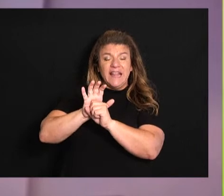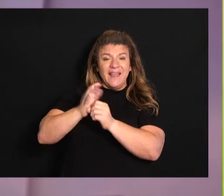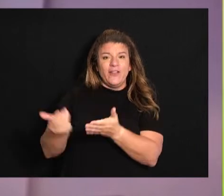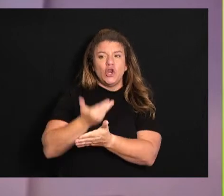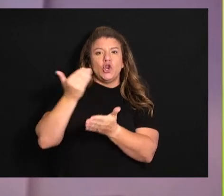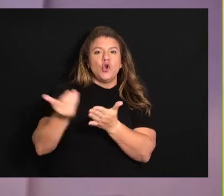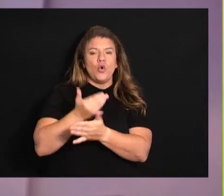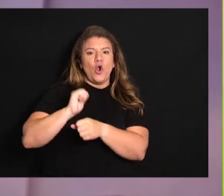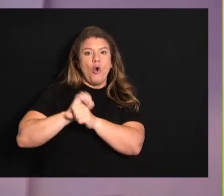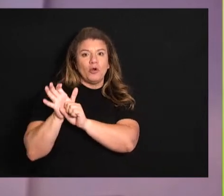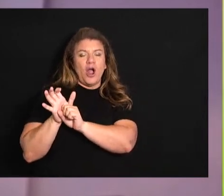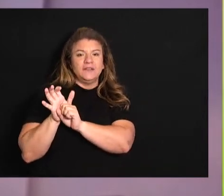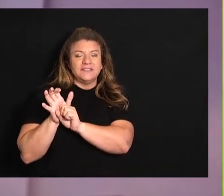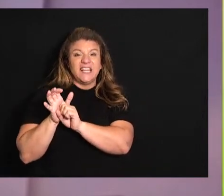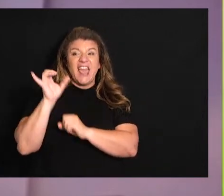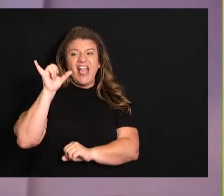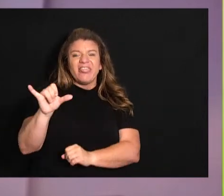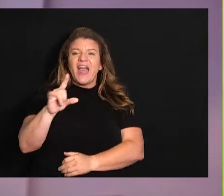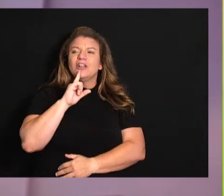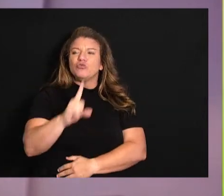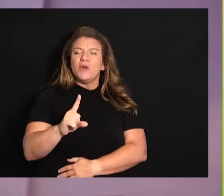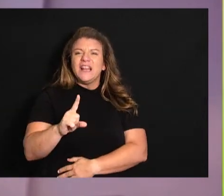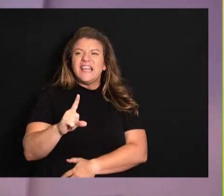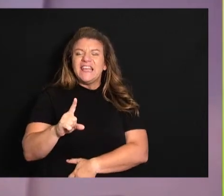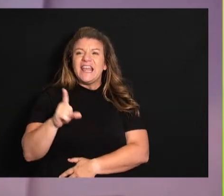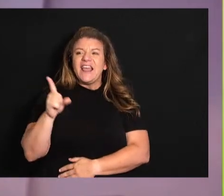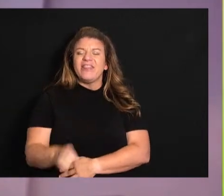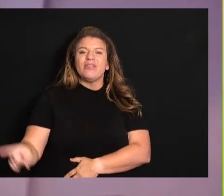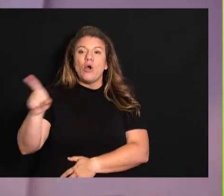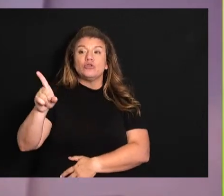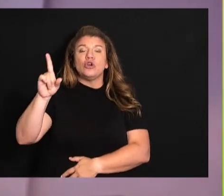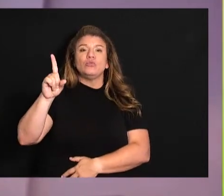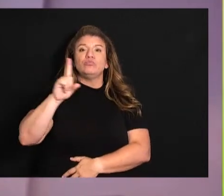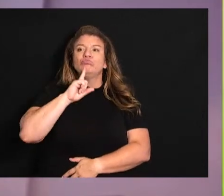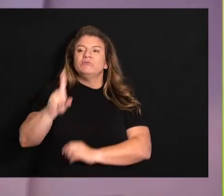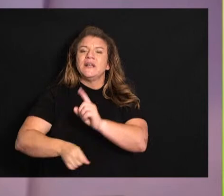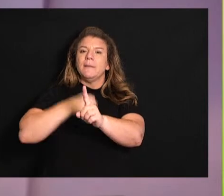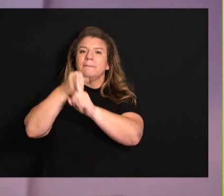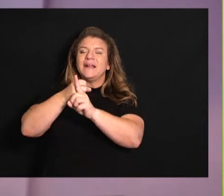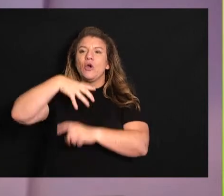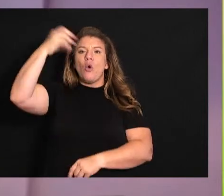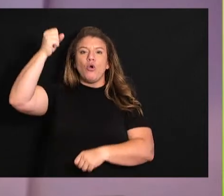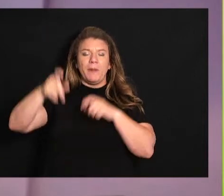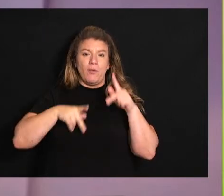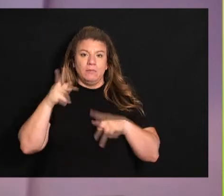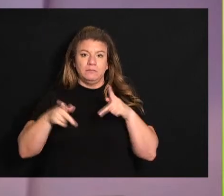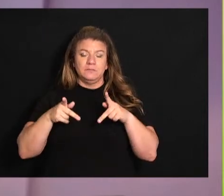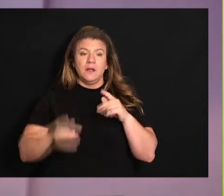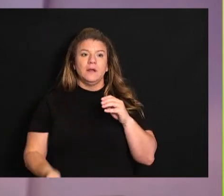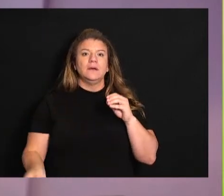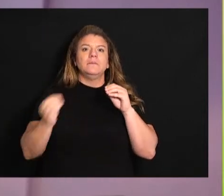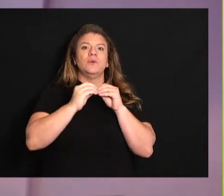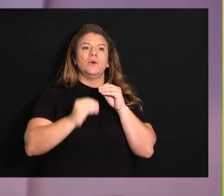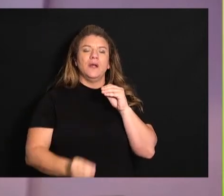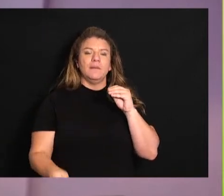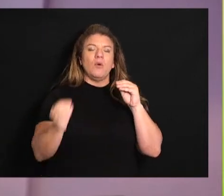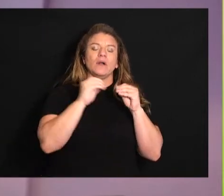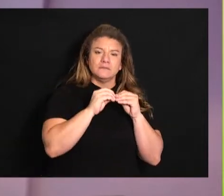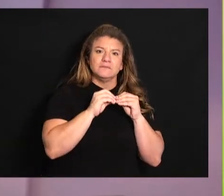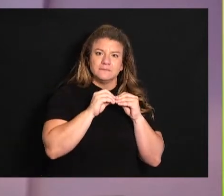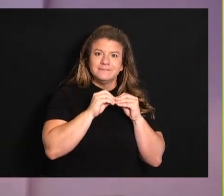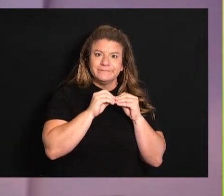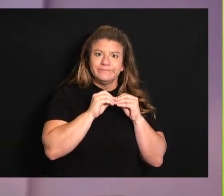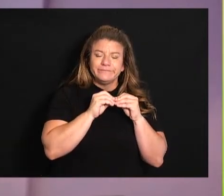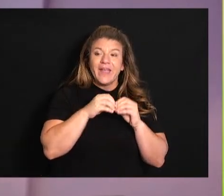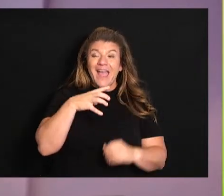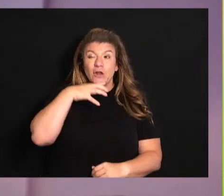Omicron variants, that these are really affecting older people more and more. And even older